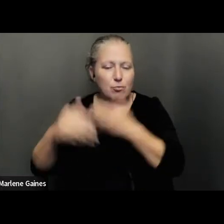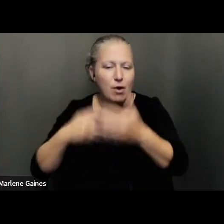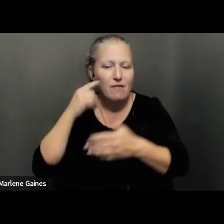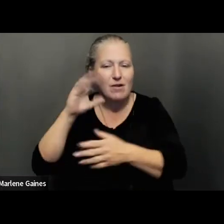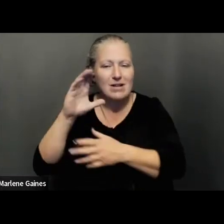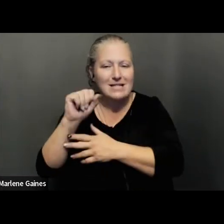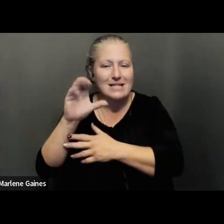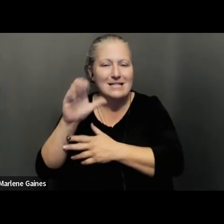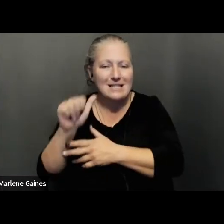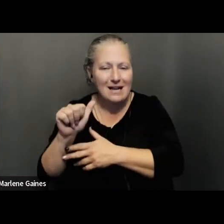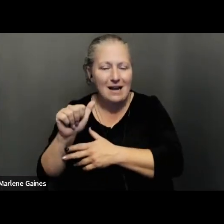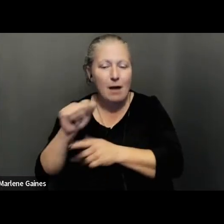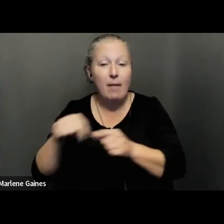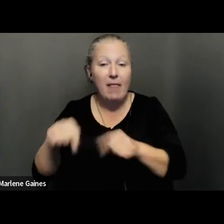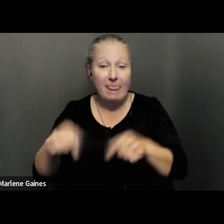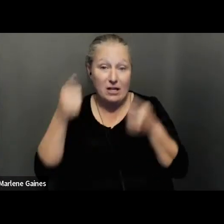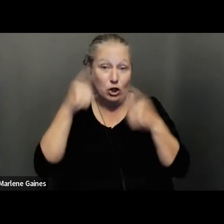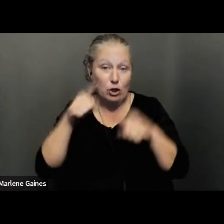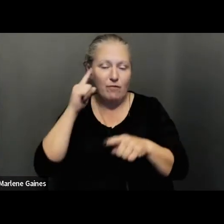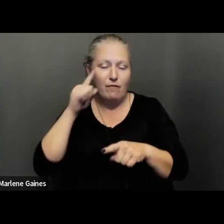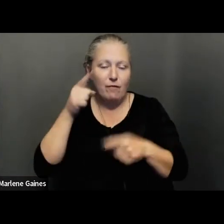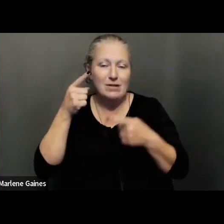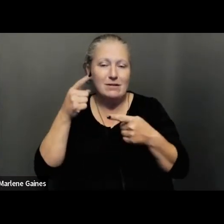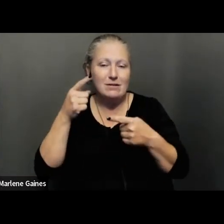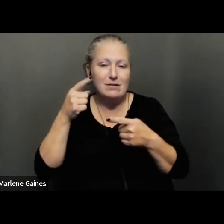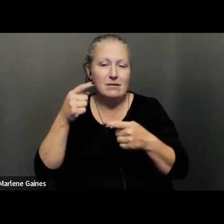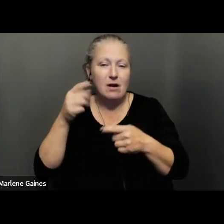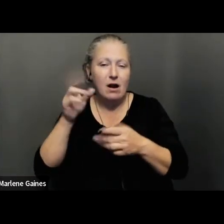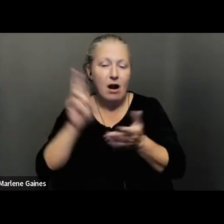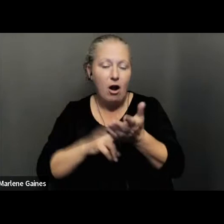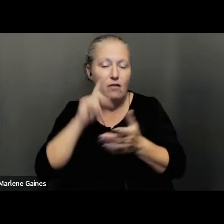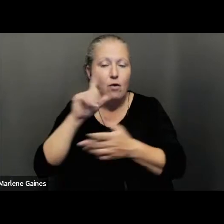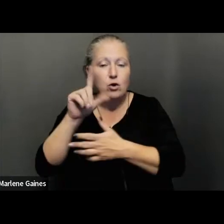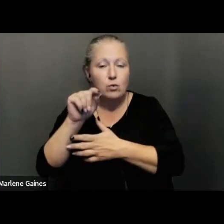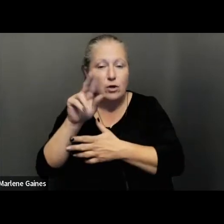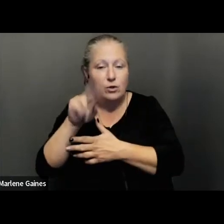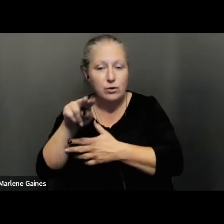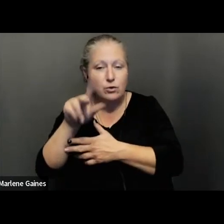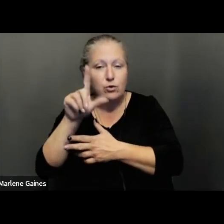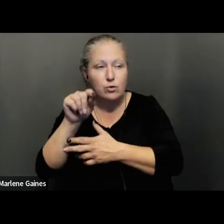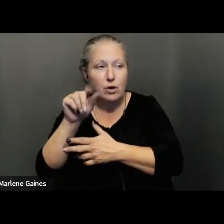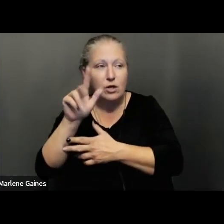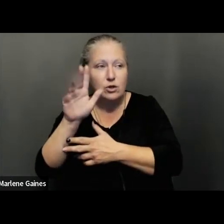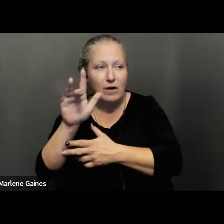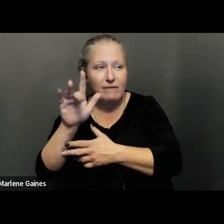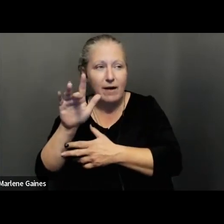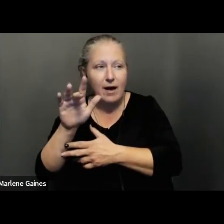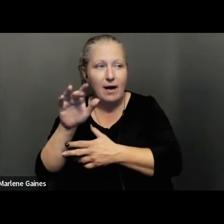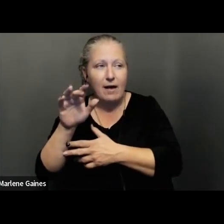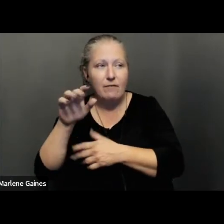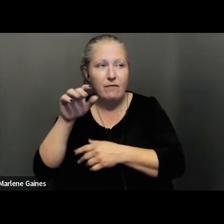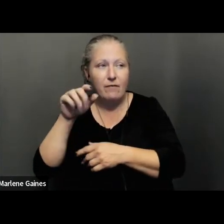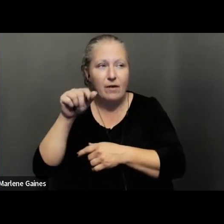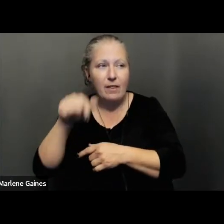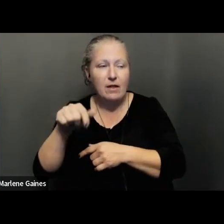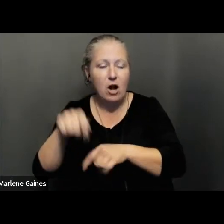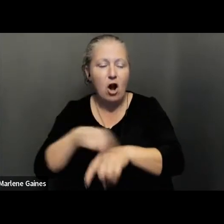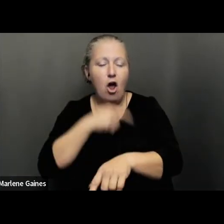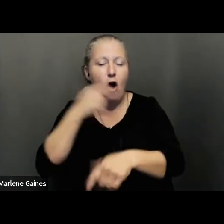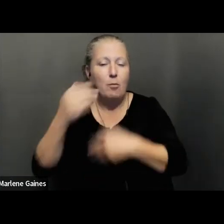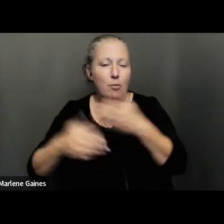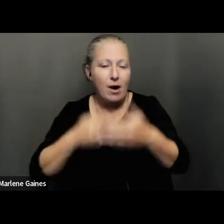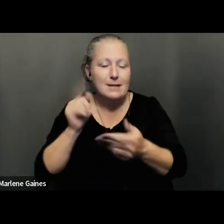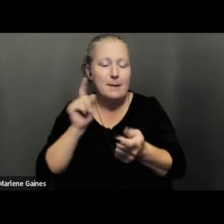But this is an agreement for the successor contract of 2022 to 2025. This was a long process. We